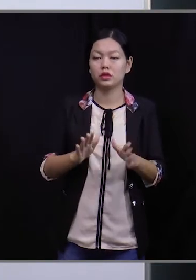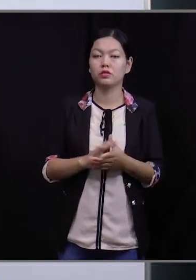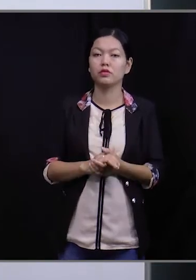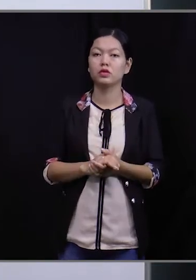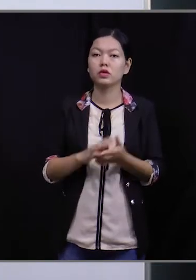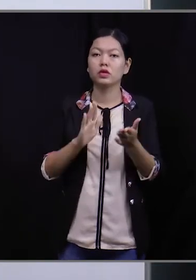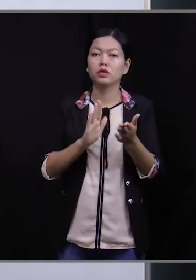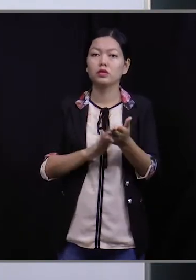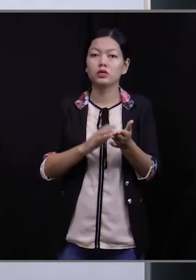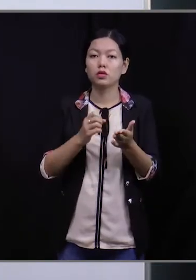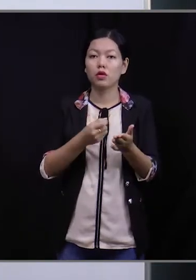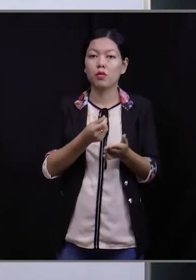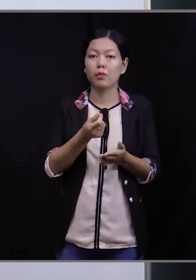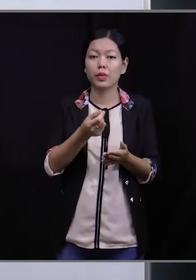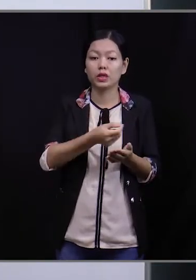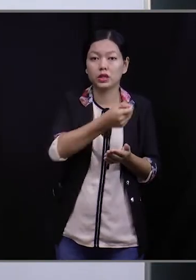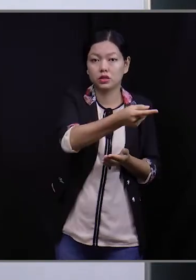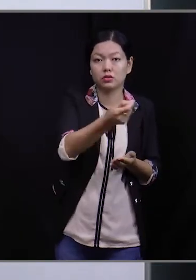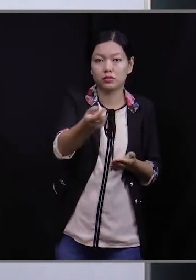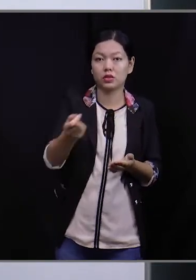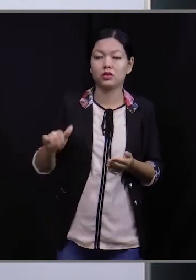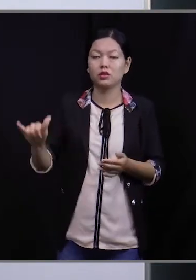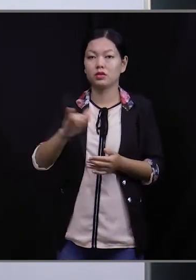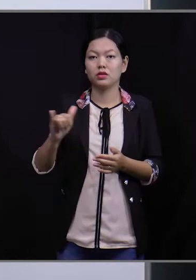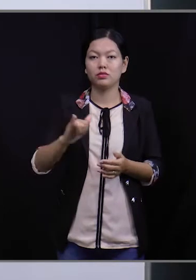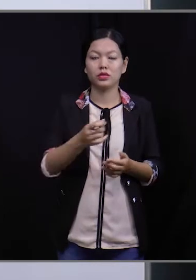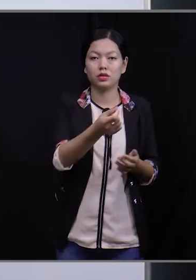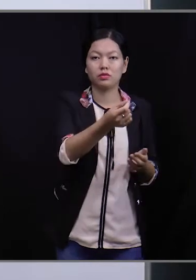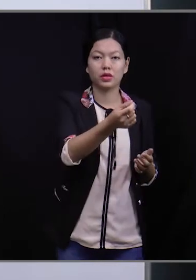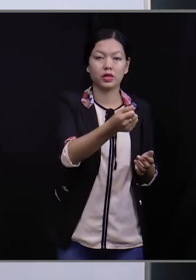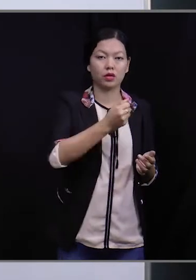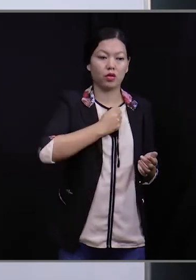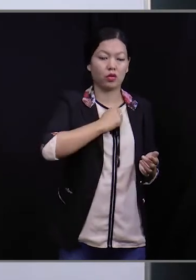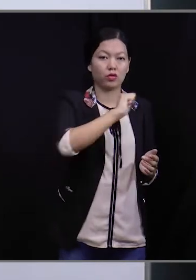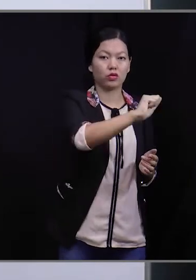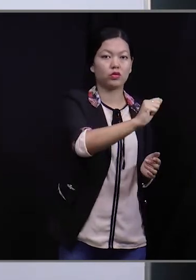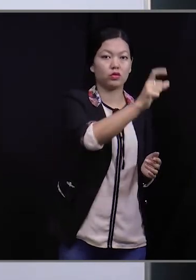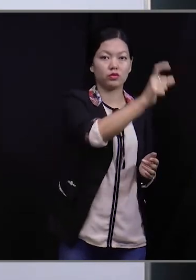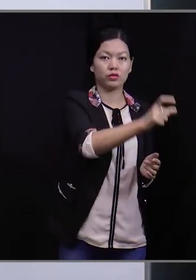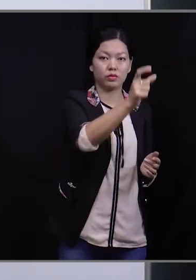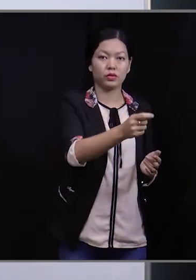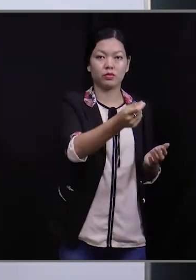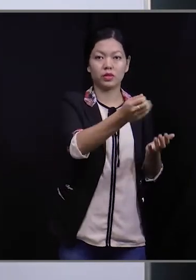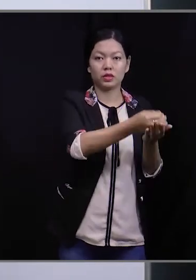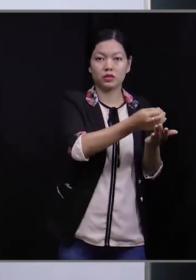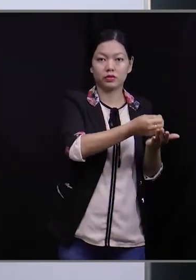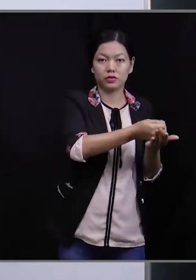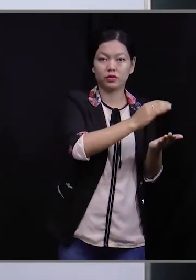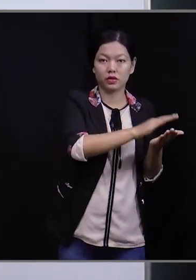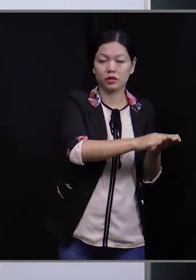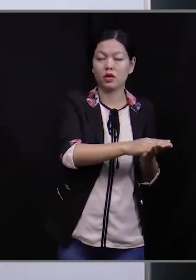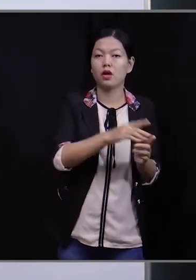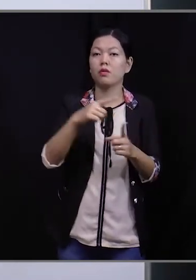be equal to currency held by the public and the demand deposits with the commercial